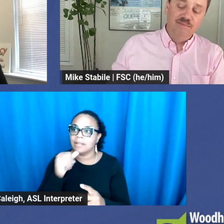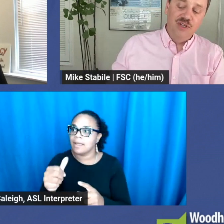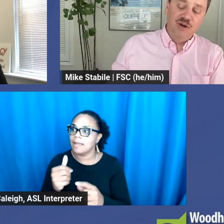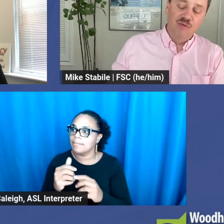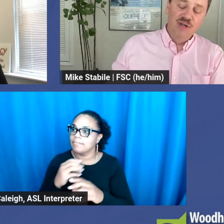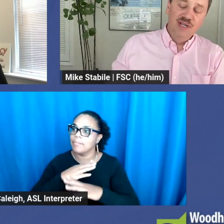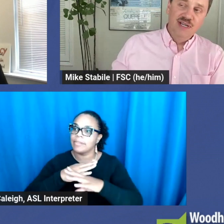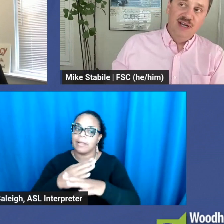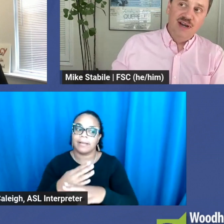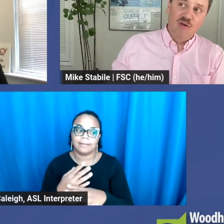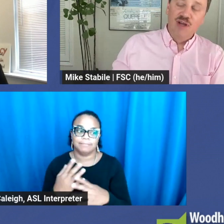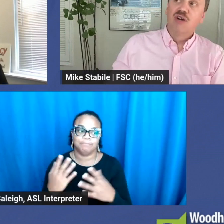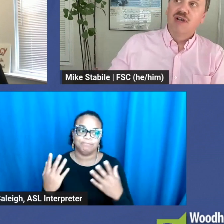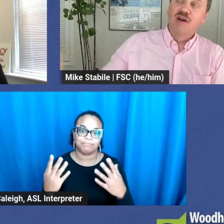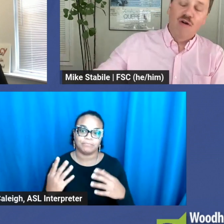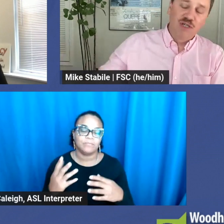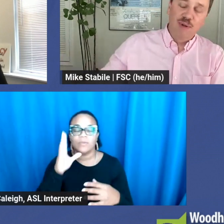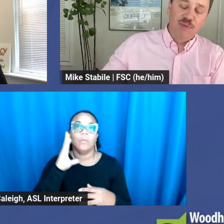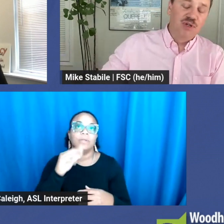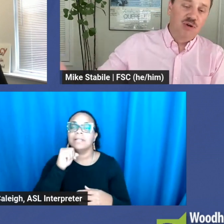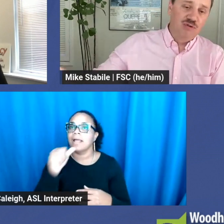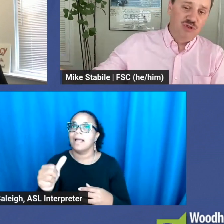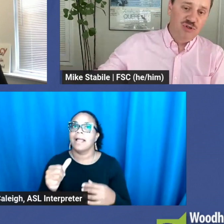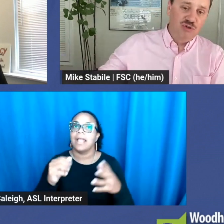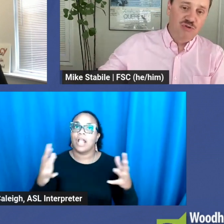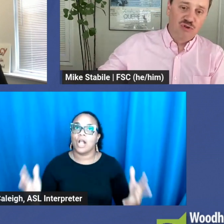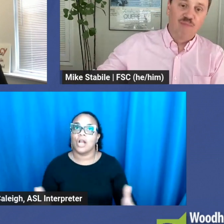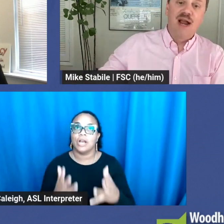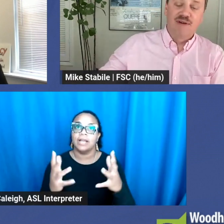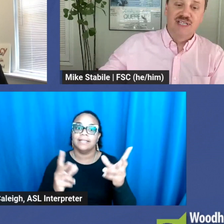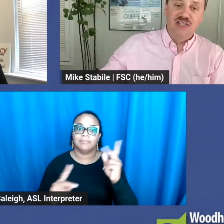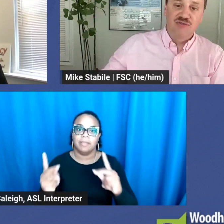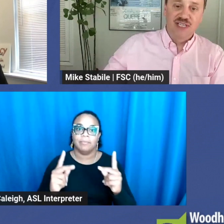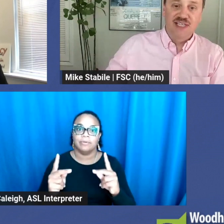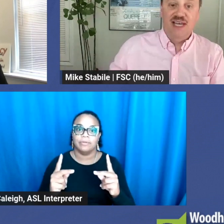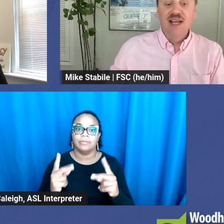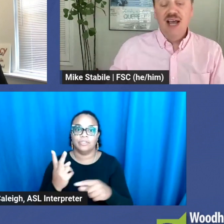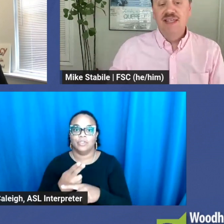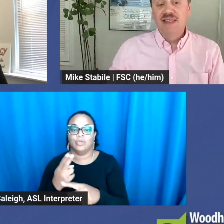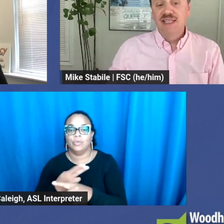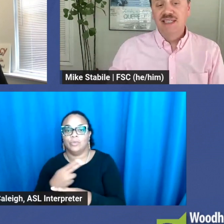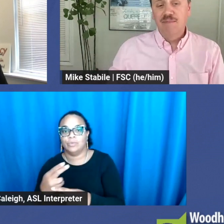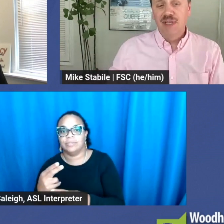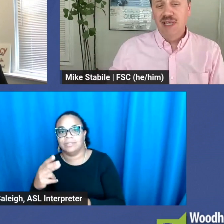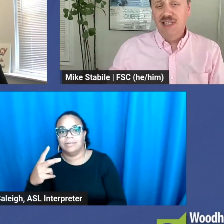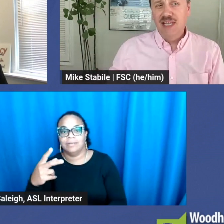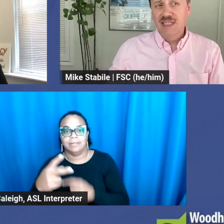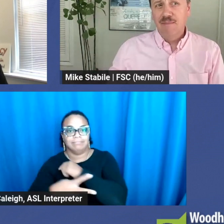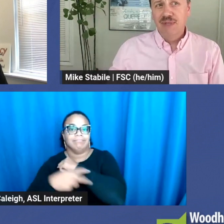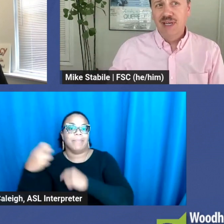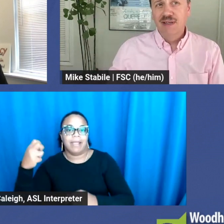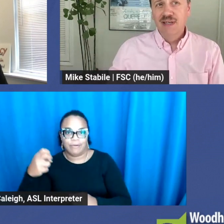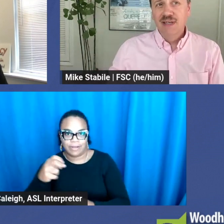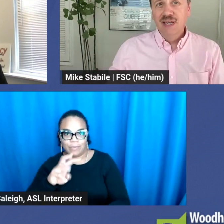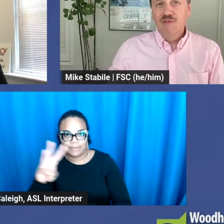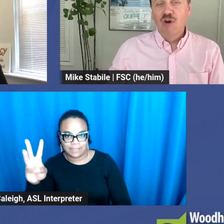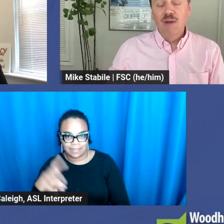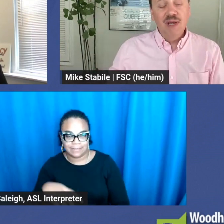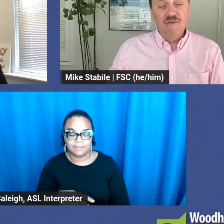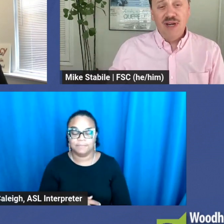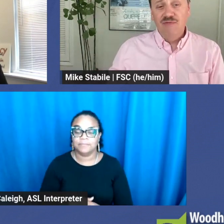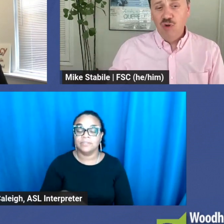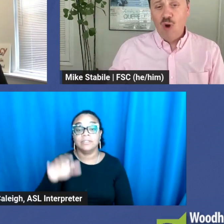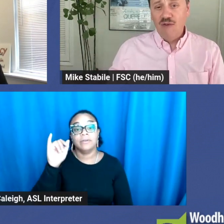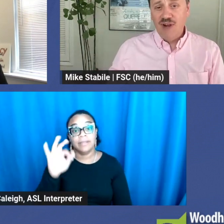or isn't going to encourage people to go to sort of pirate sites or things like that. I think that something, if you're going